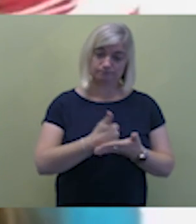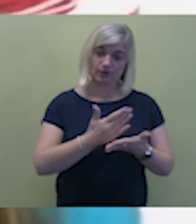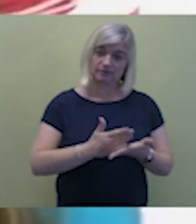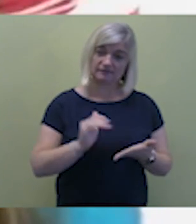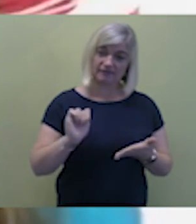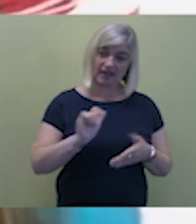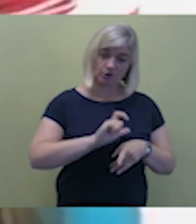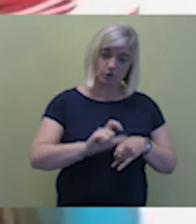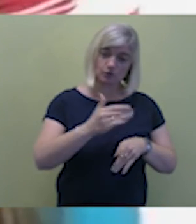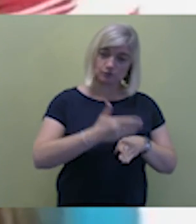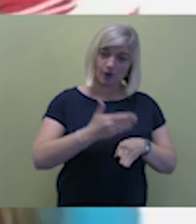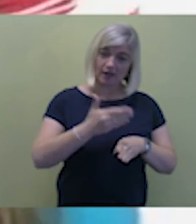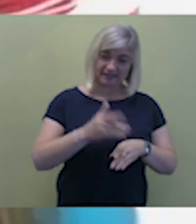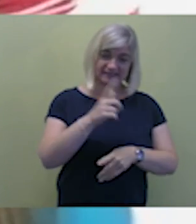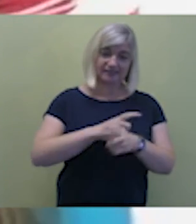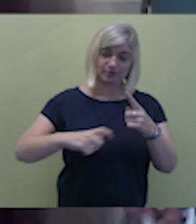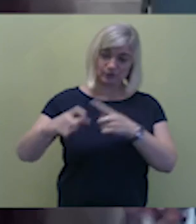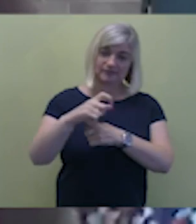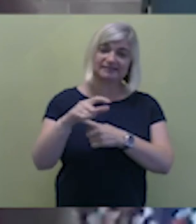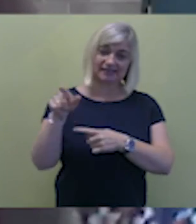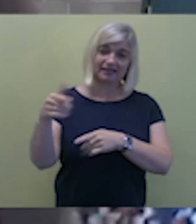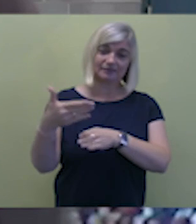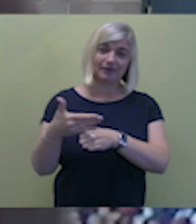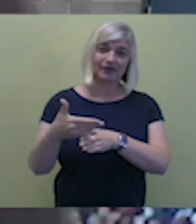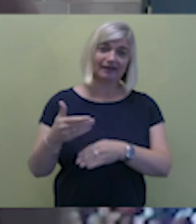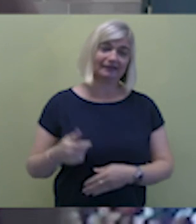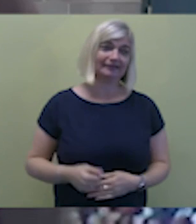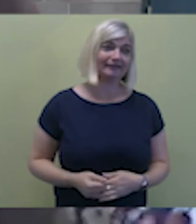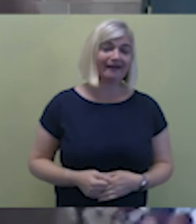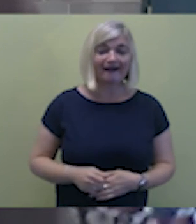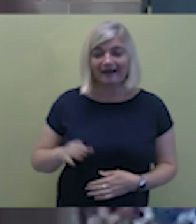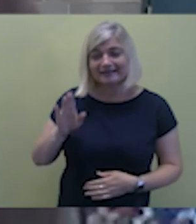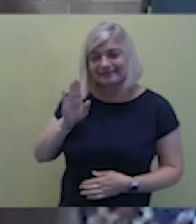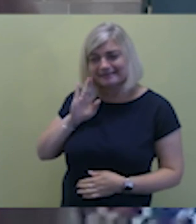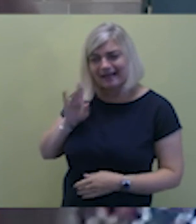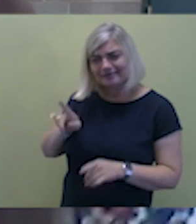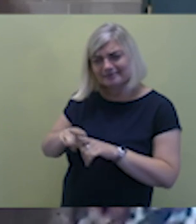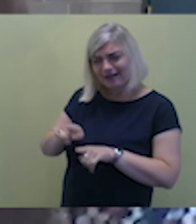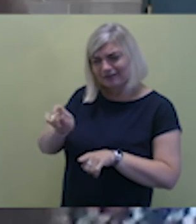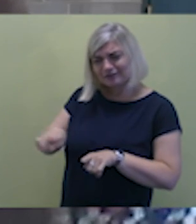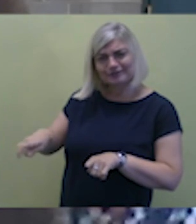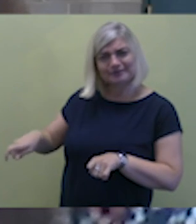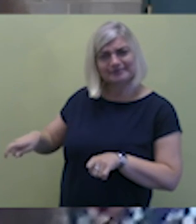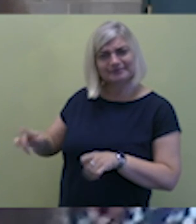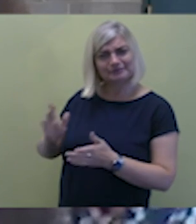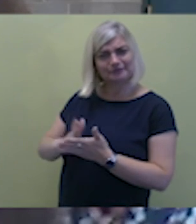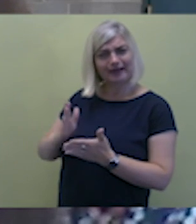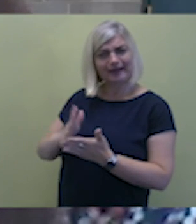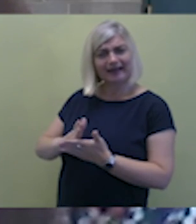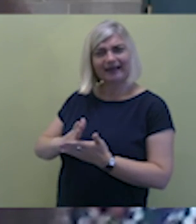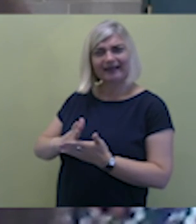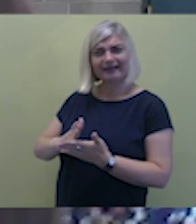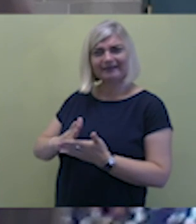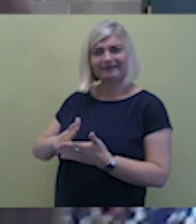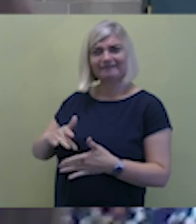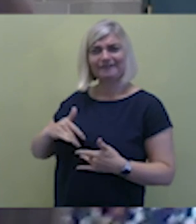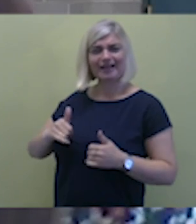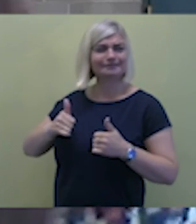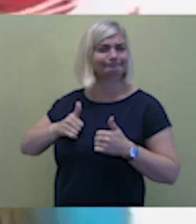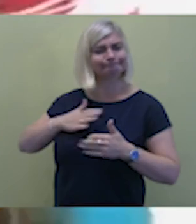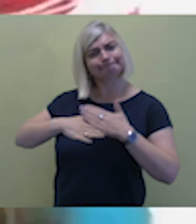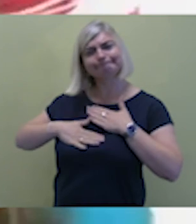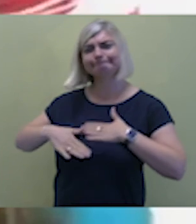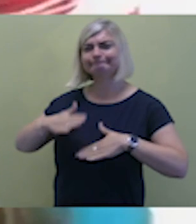community related. It sounds as if it would be like really rewarding for the students as well to have that